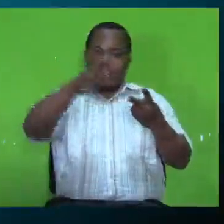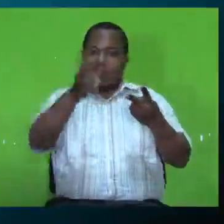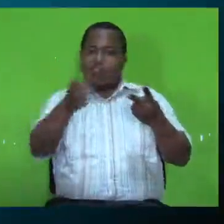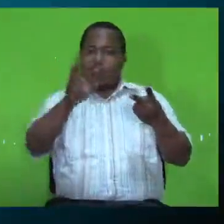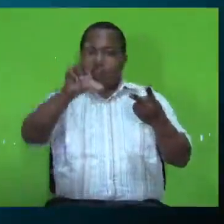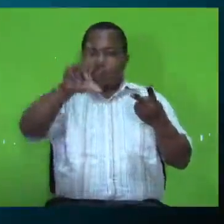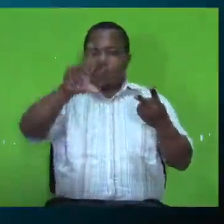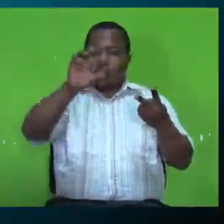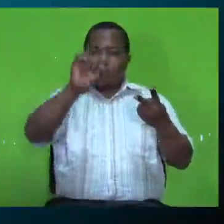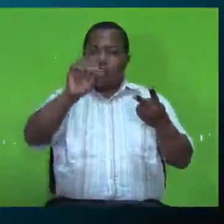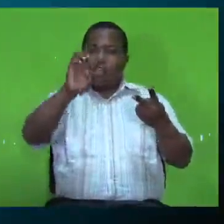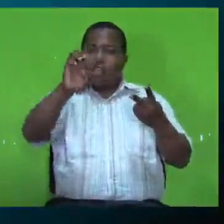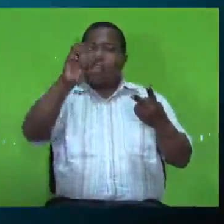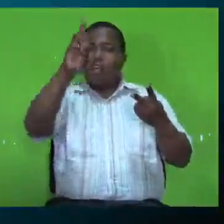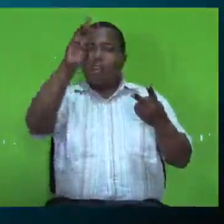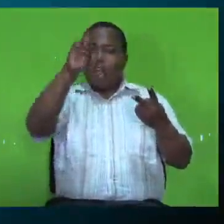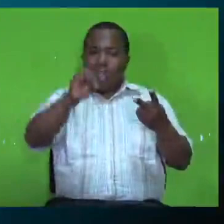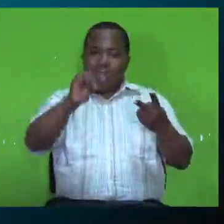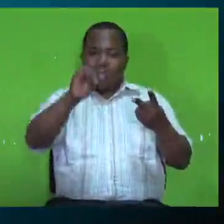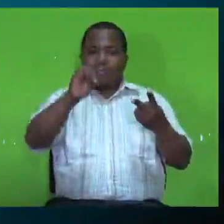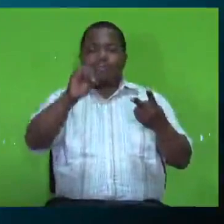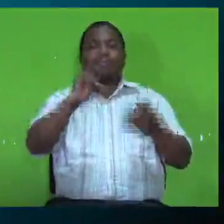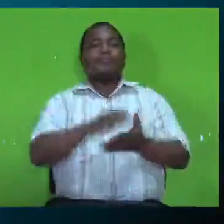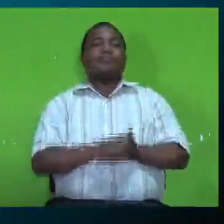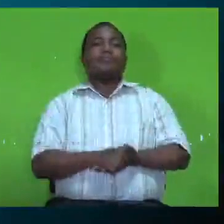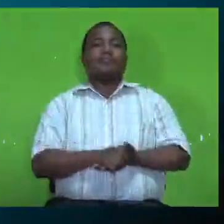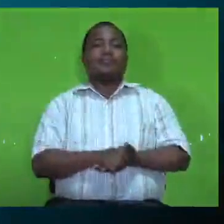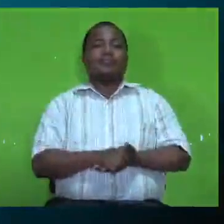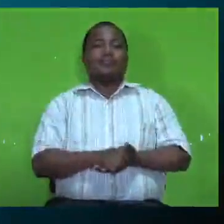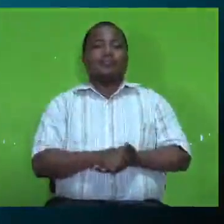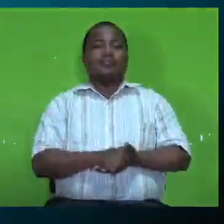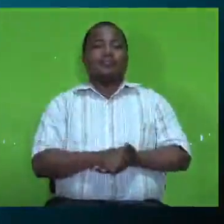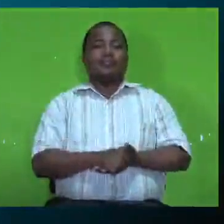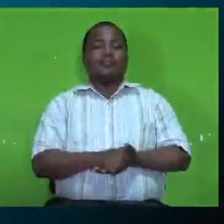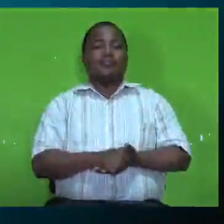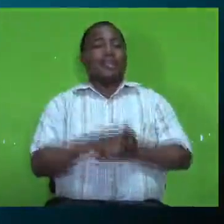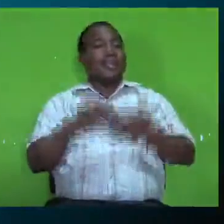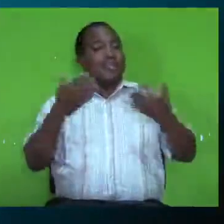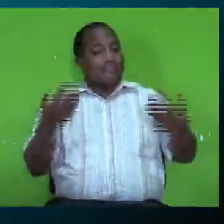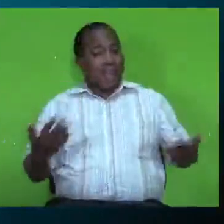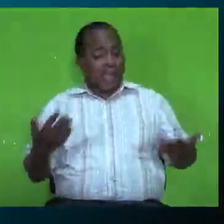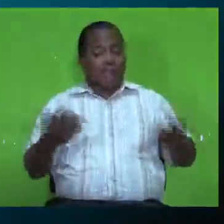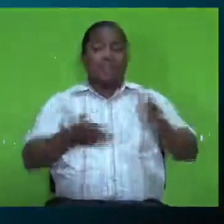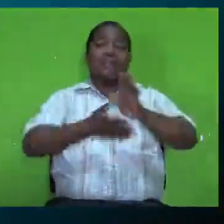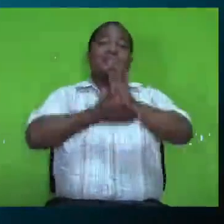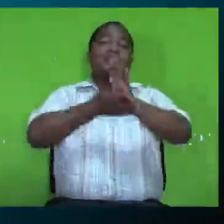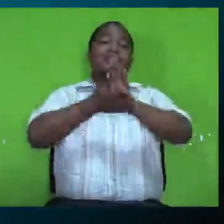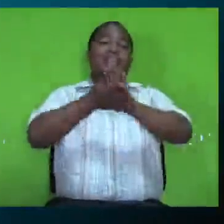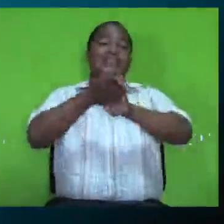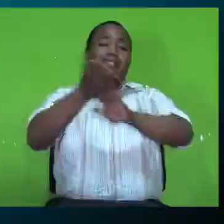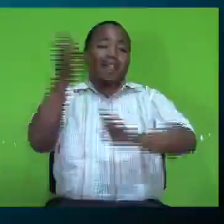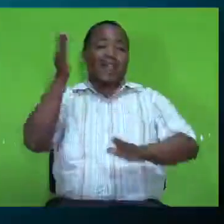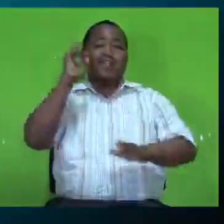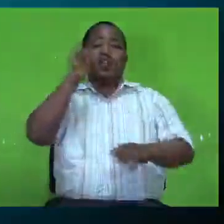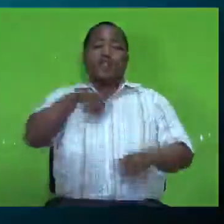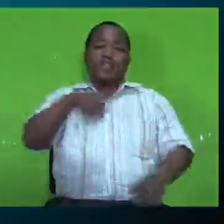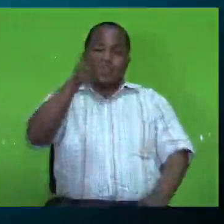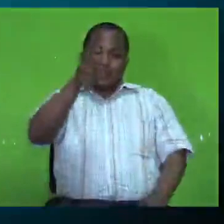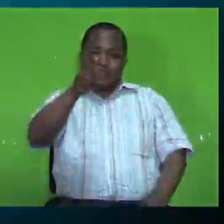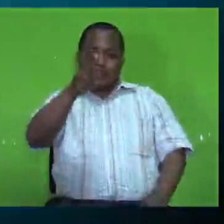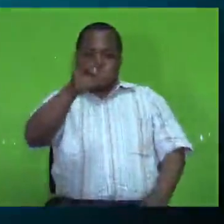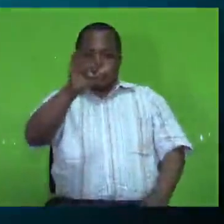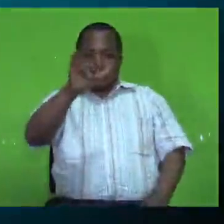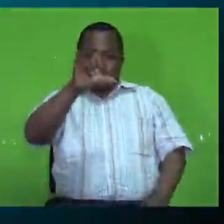phloem tissue. So now, let's start with the